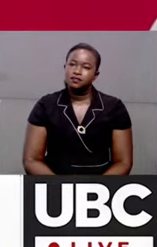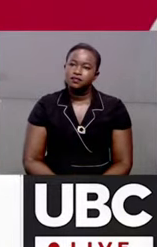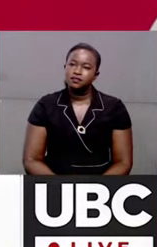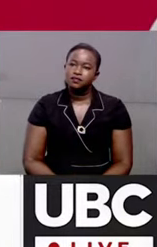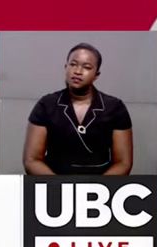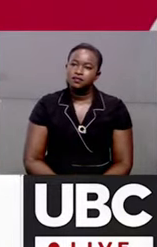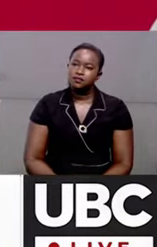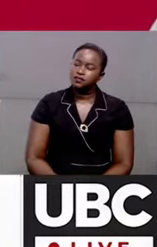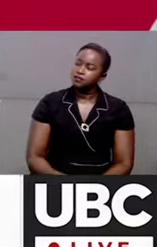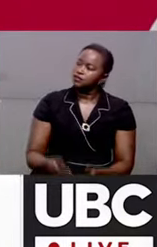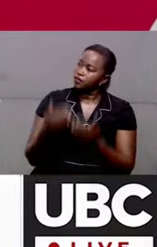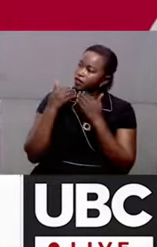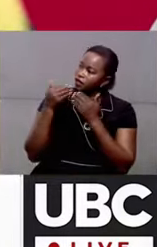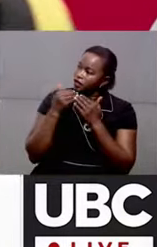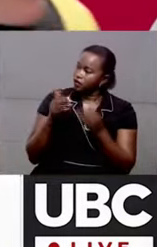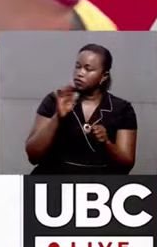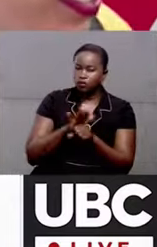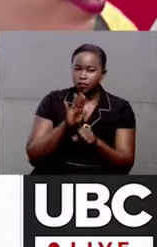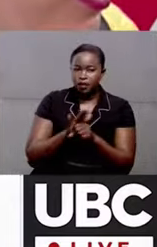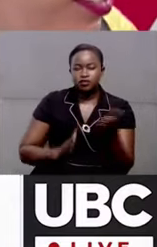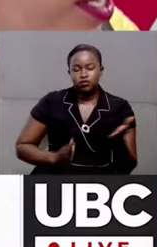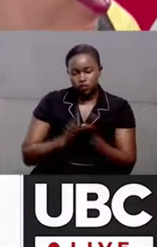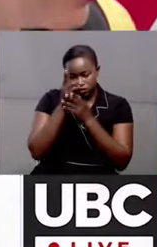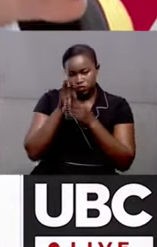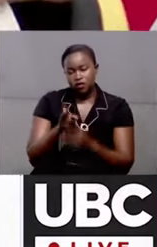Thank you very much, Honorable Speaker. Right, Honorable Speaker.